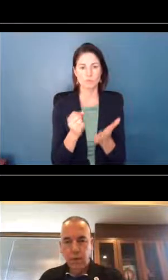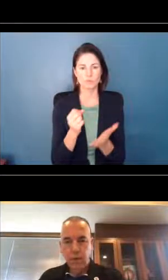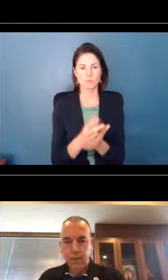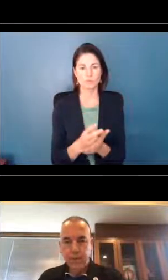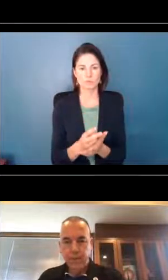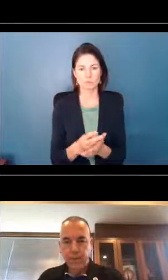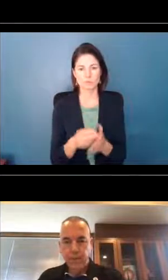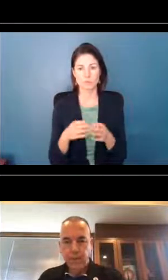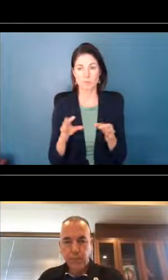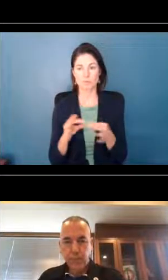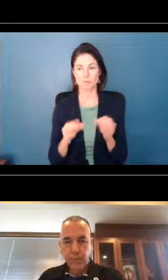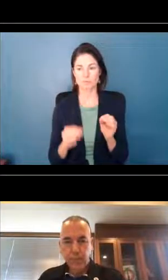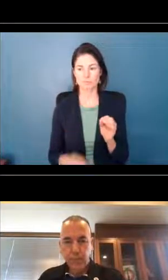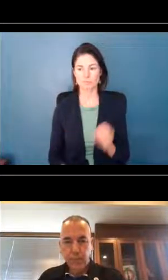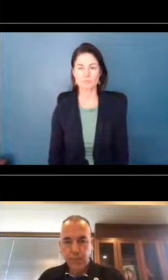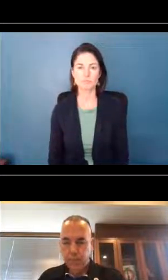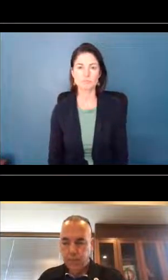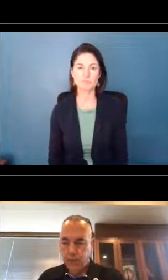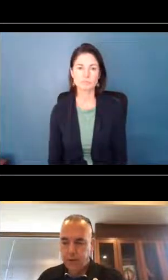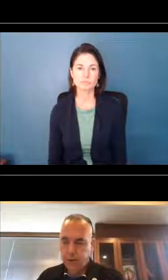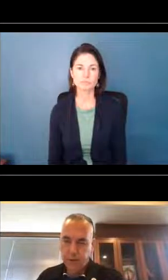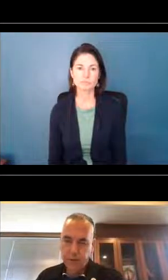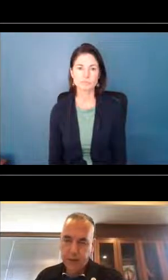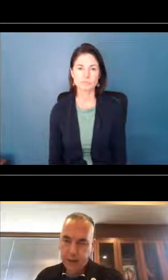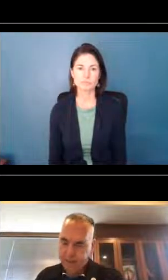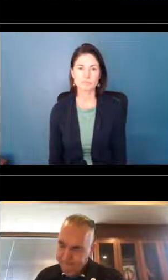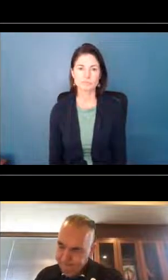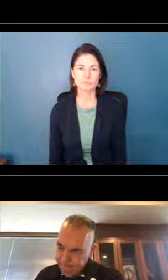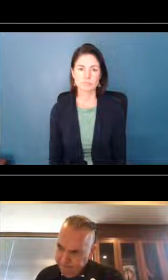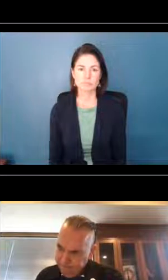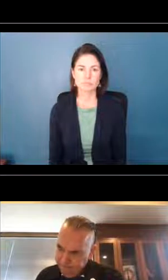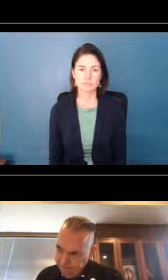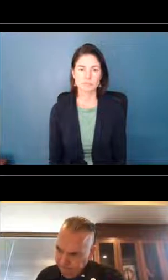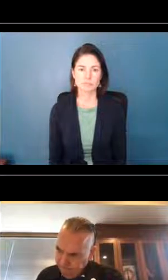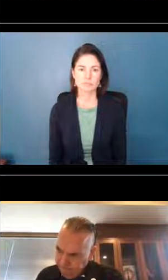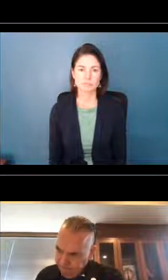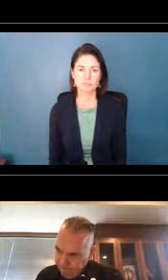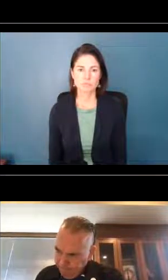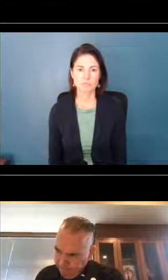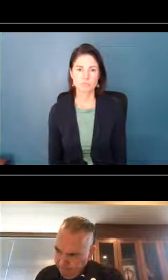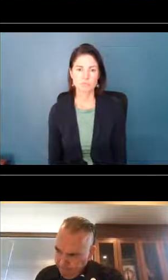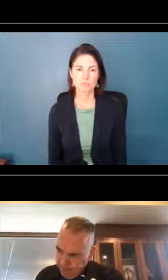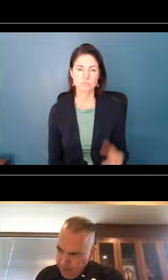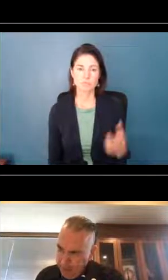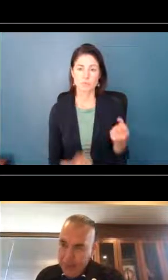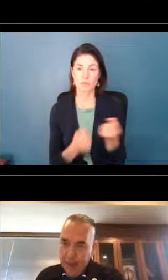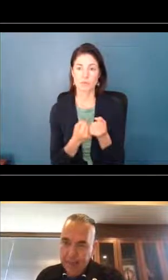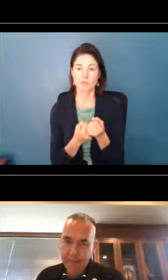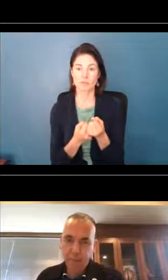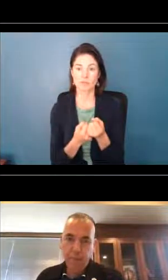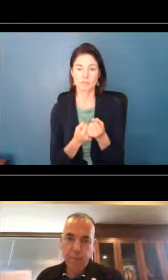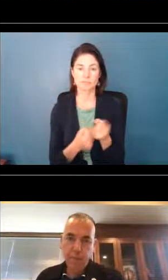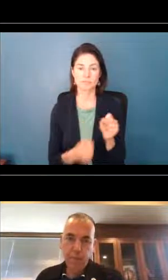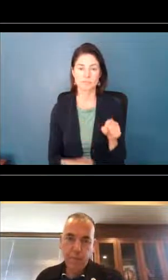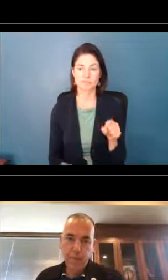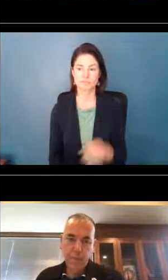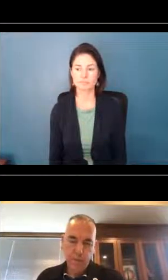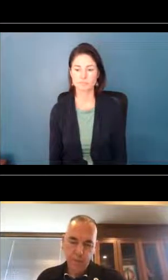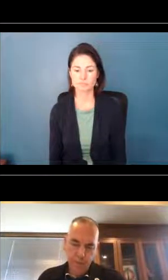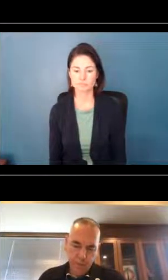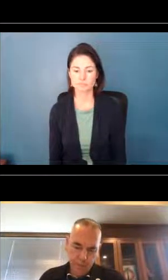comment. Excellent. Make the motion. Davis, do we have a second? Second. Grisby, all those in favor? Aye.